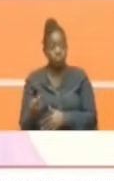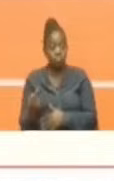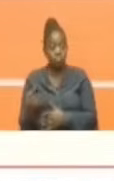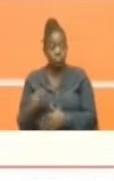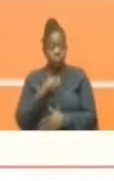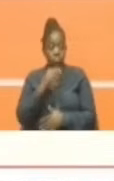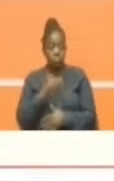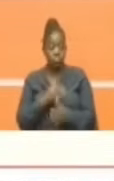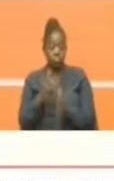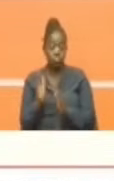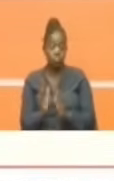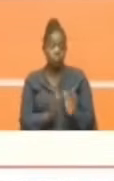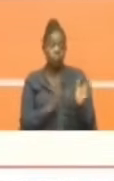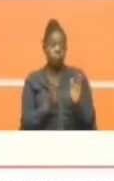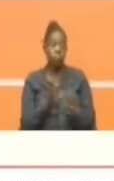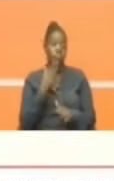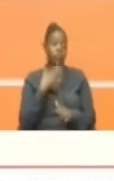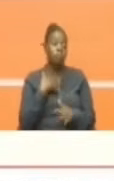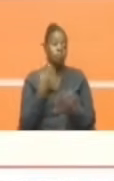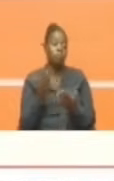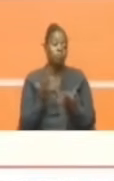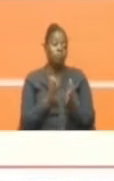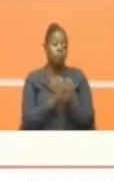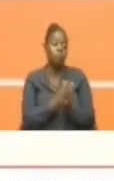our plan. General Kwebaza,